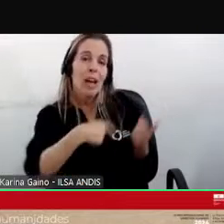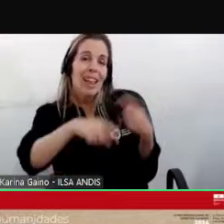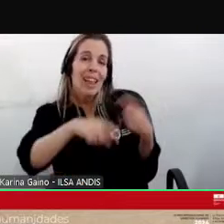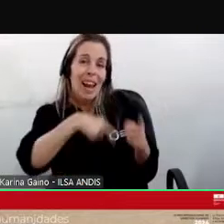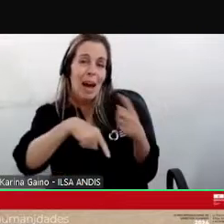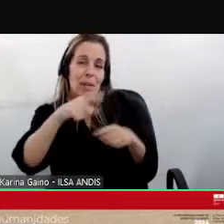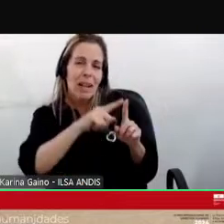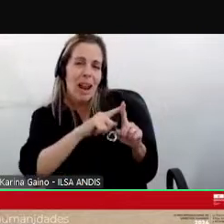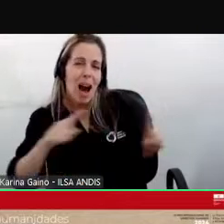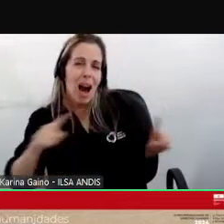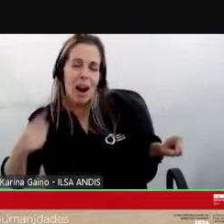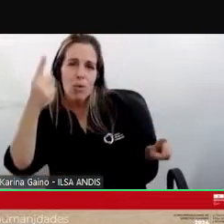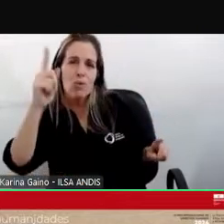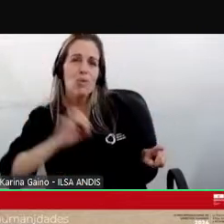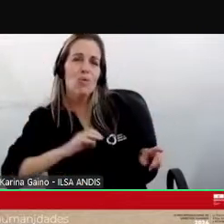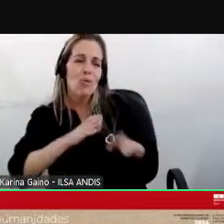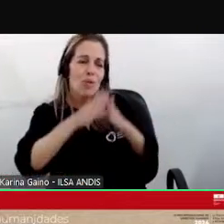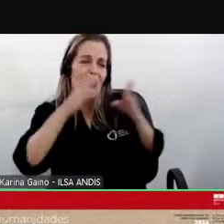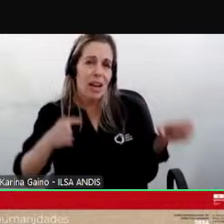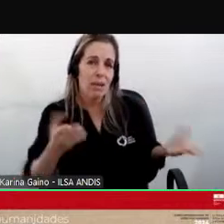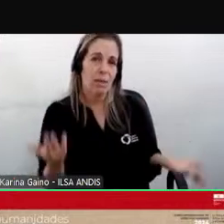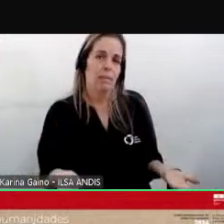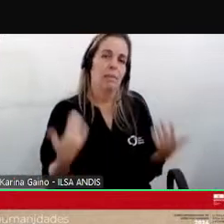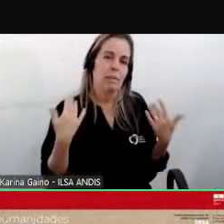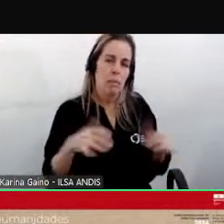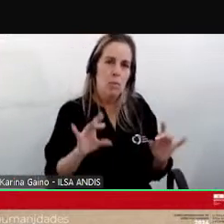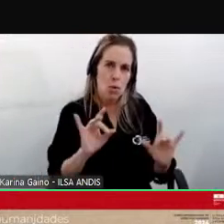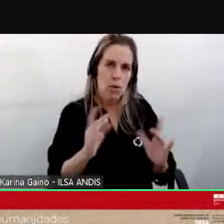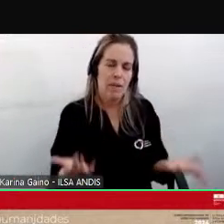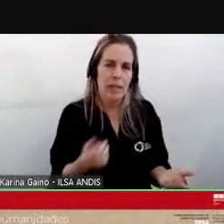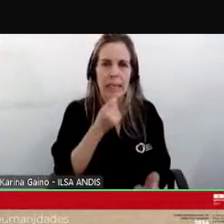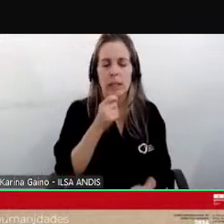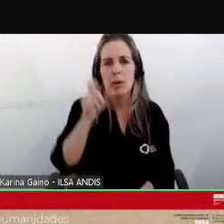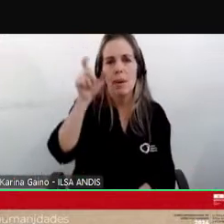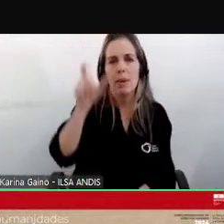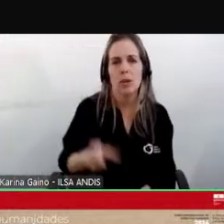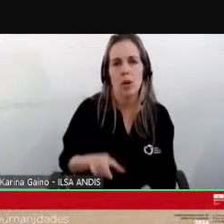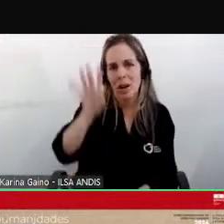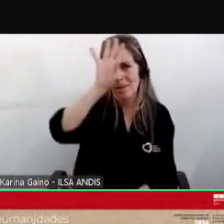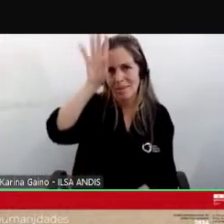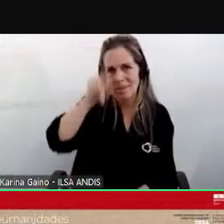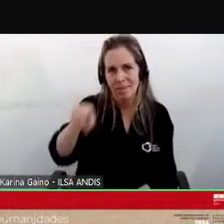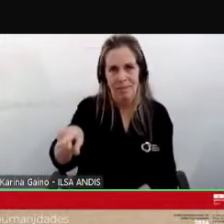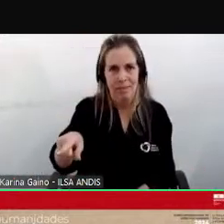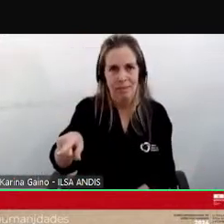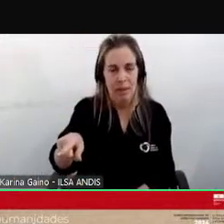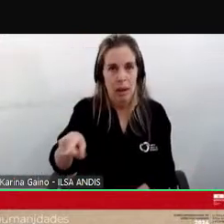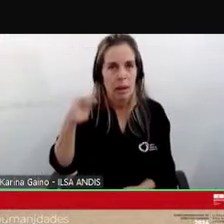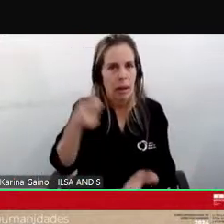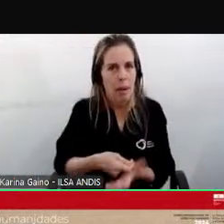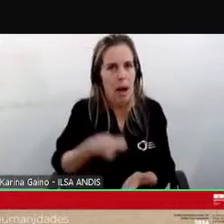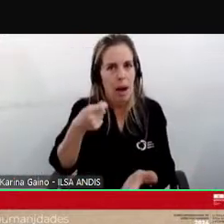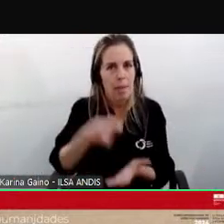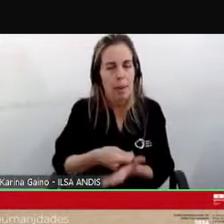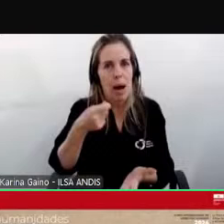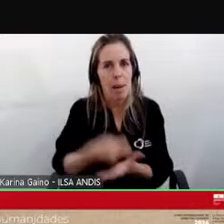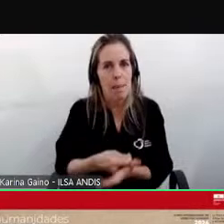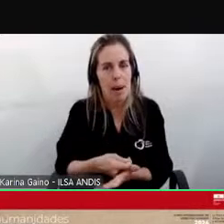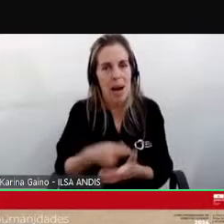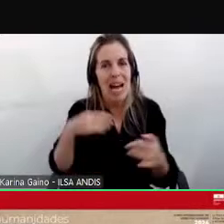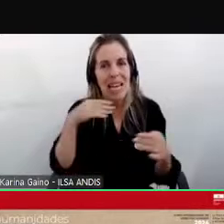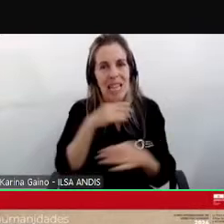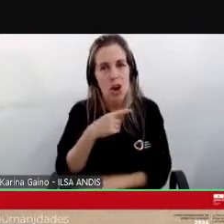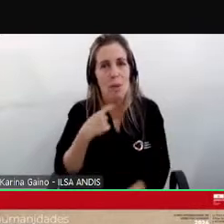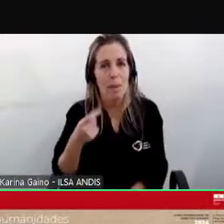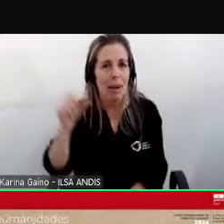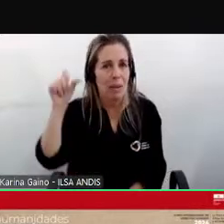right? There's lots of times bribes they have to pay, there's delays, they may not be fluent in Spanish. So, and workers without their documents can't